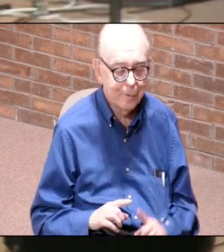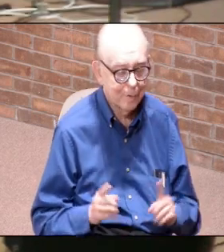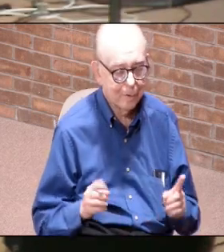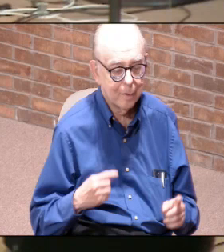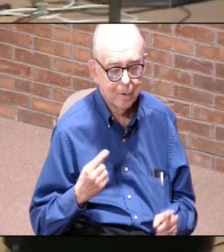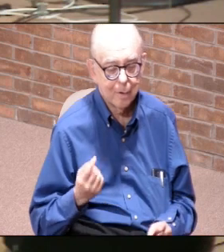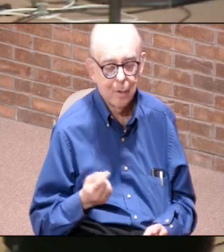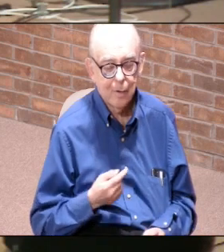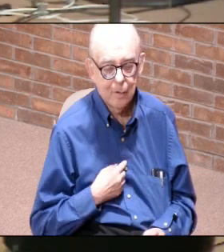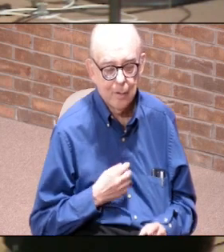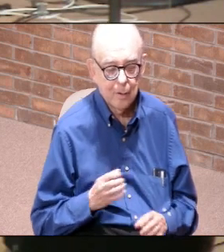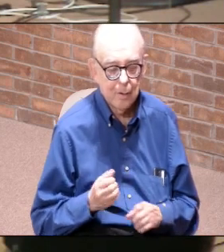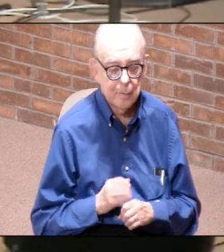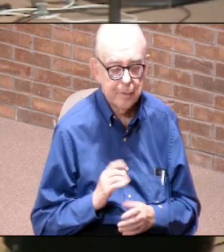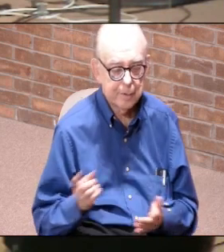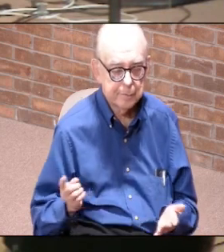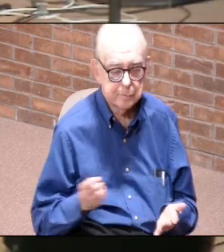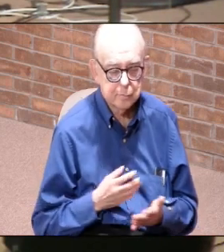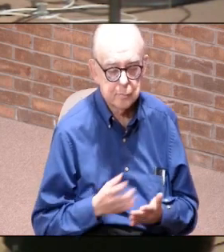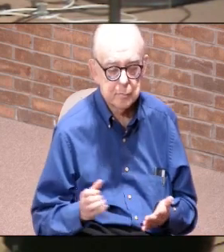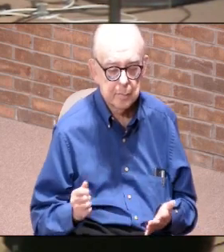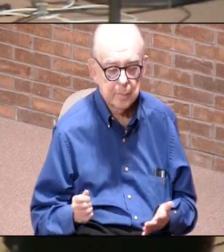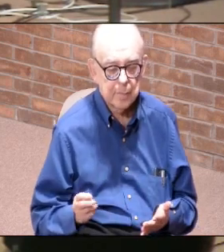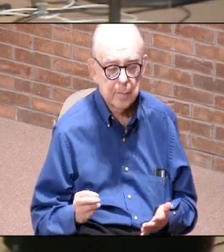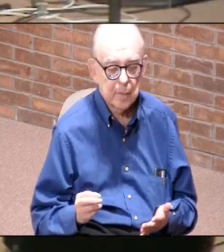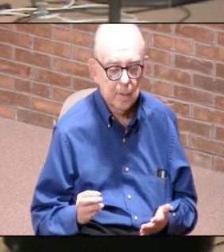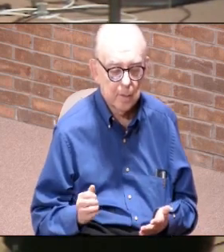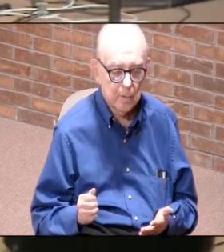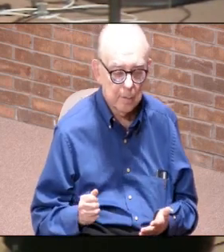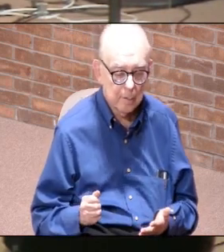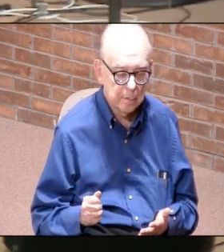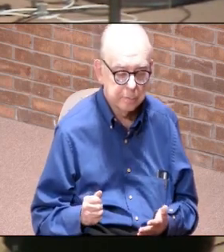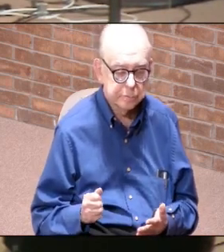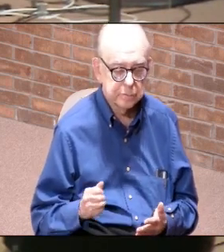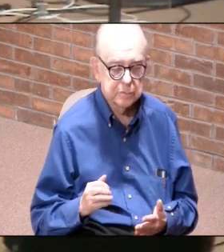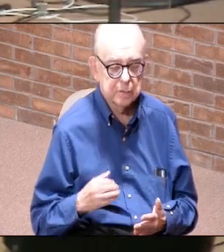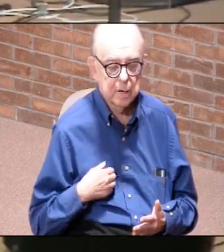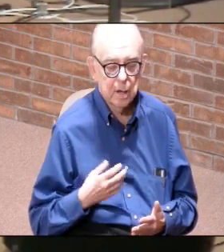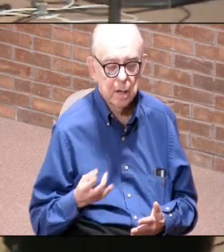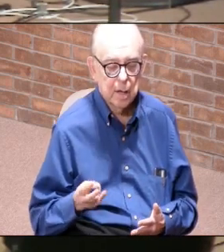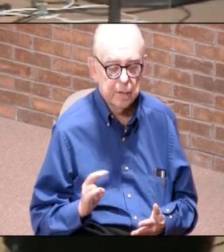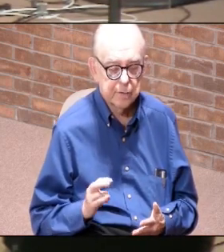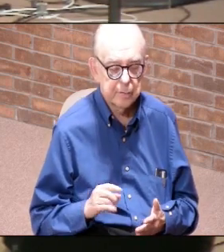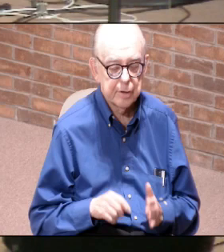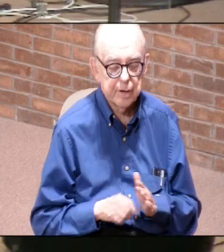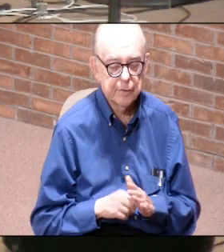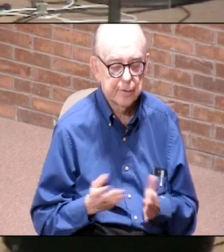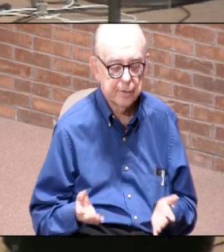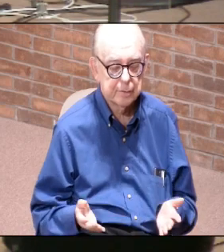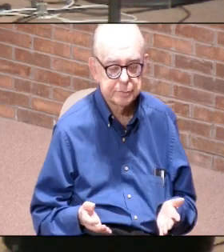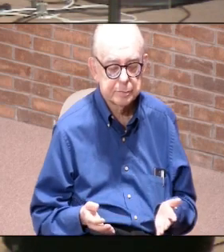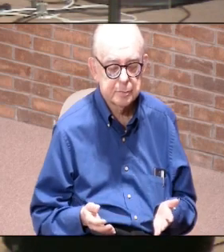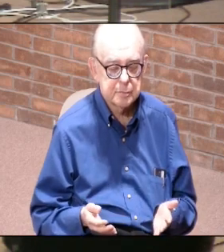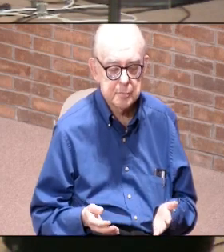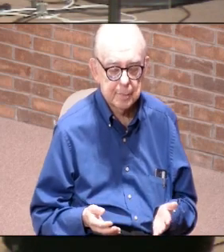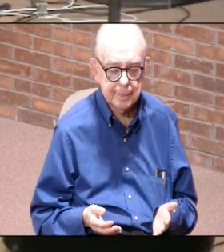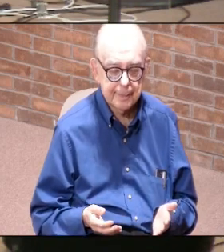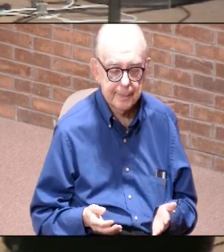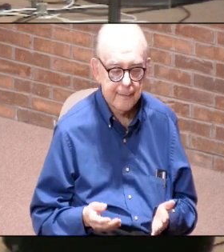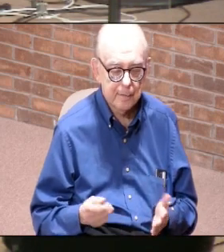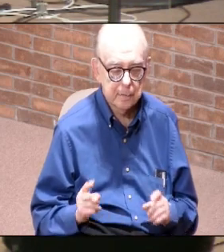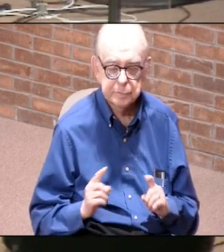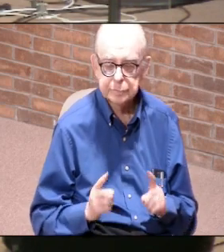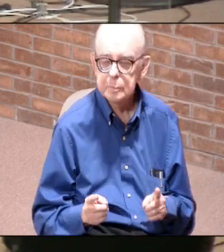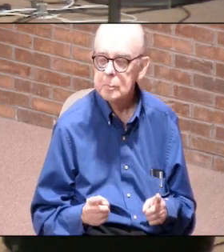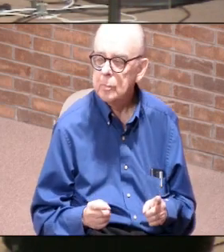But we were made for these things. So Jonah has 17 verses in it, okay? And it goes